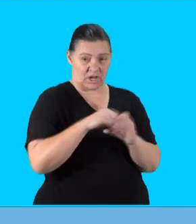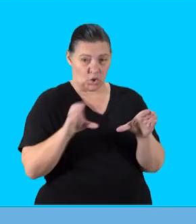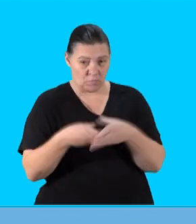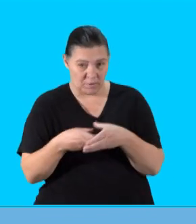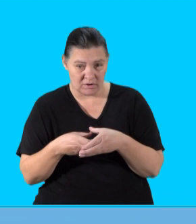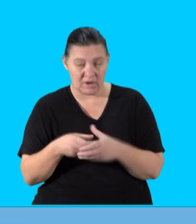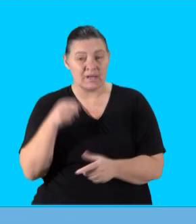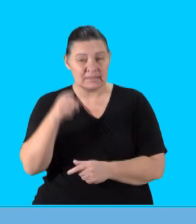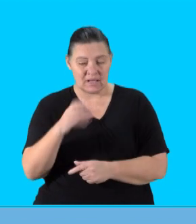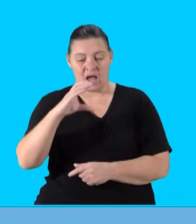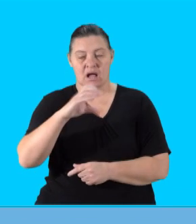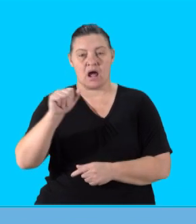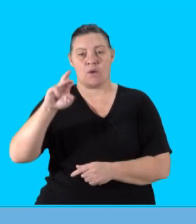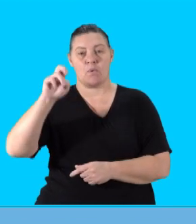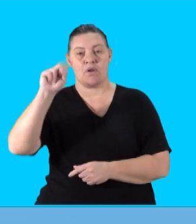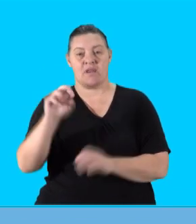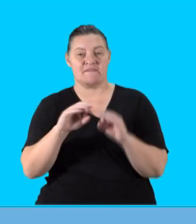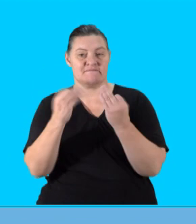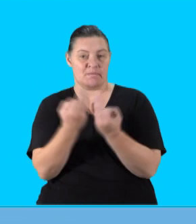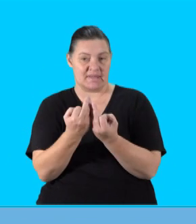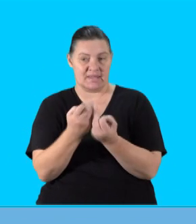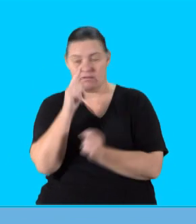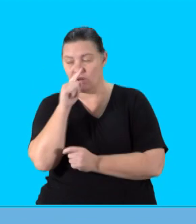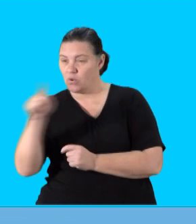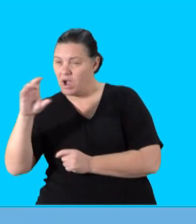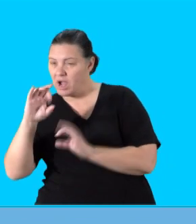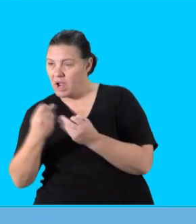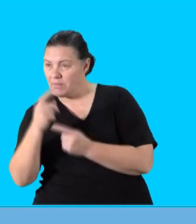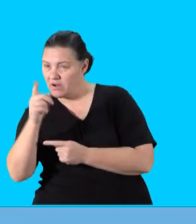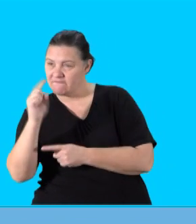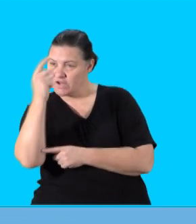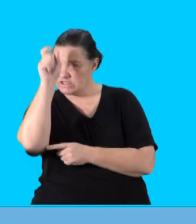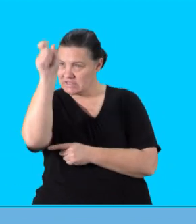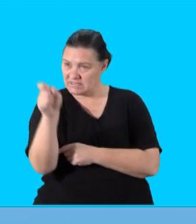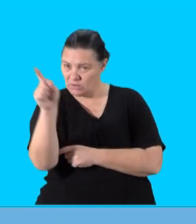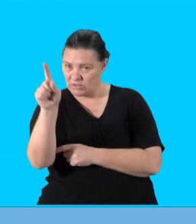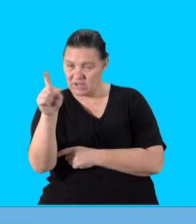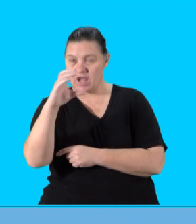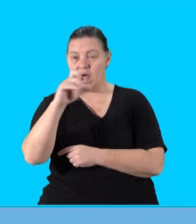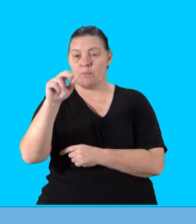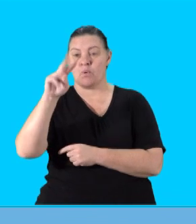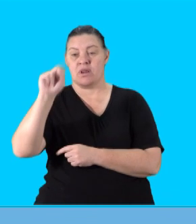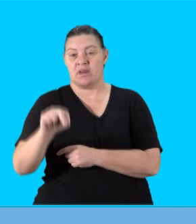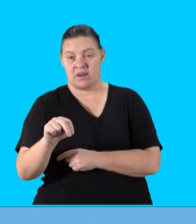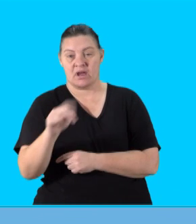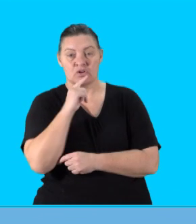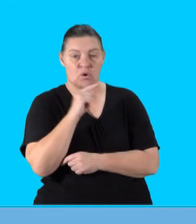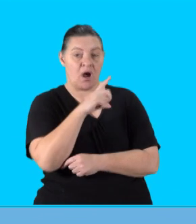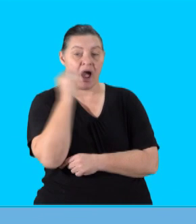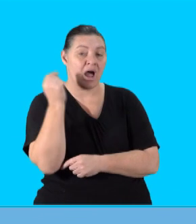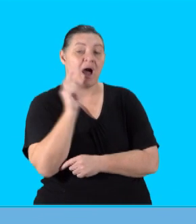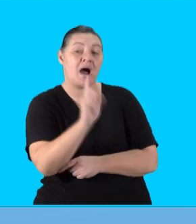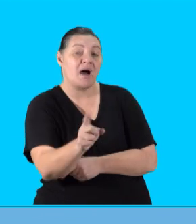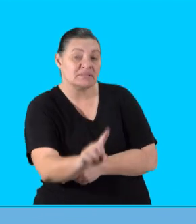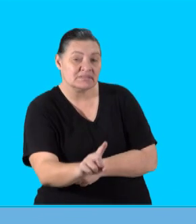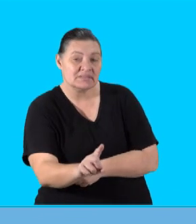one in the group, and that group is the carbon family. So you look at the carbon family, the first one is carbon. So therefore our